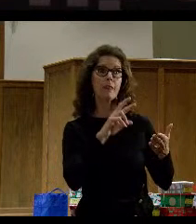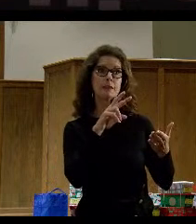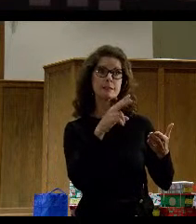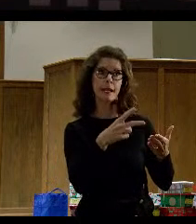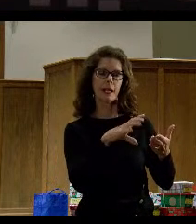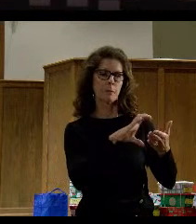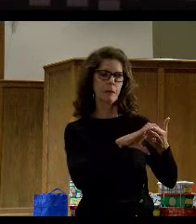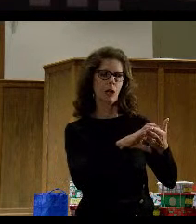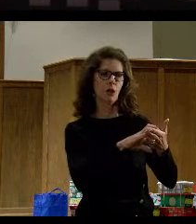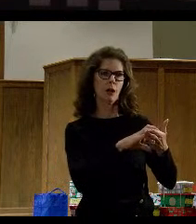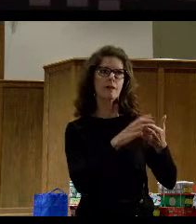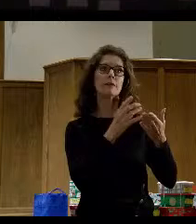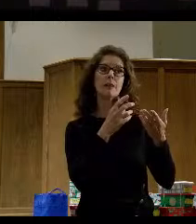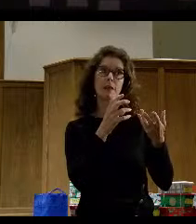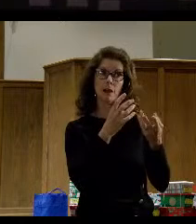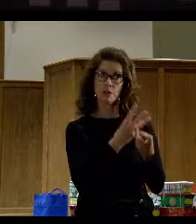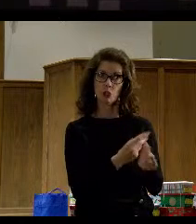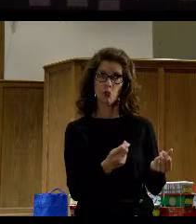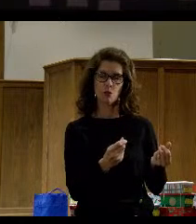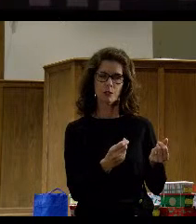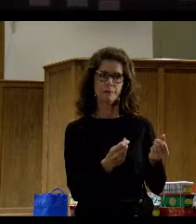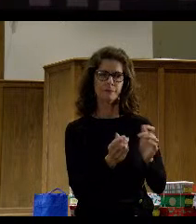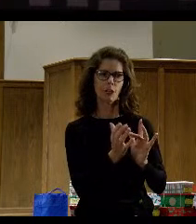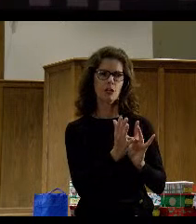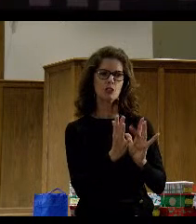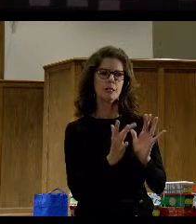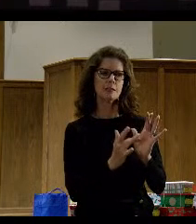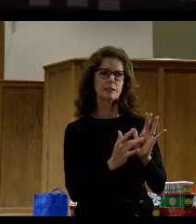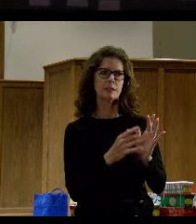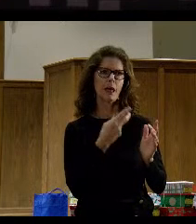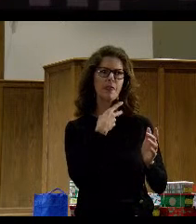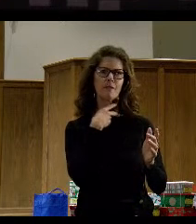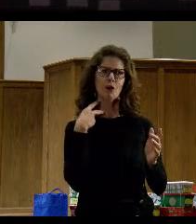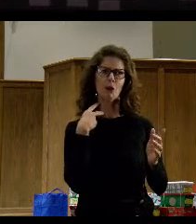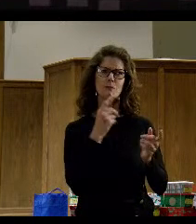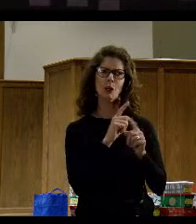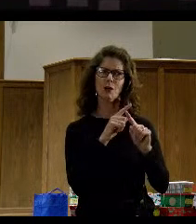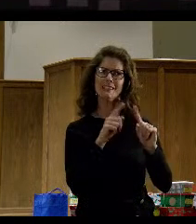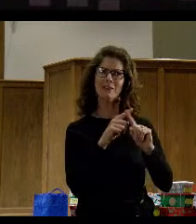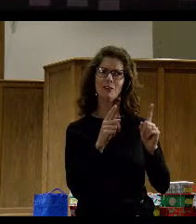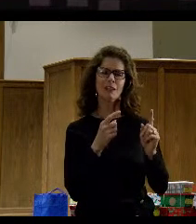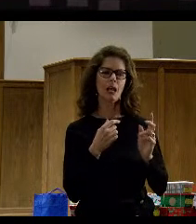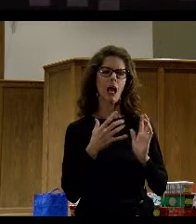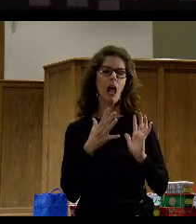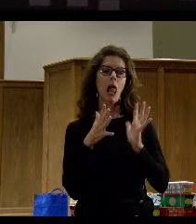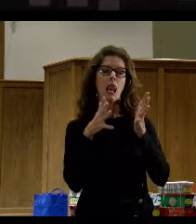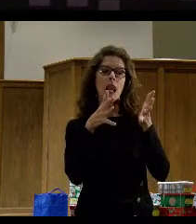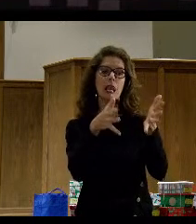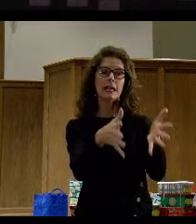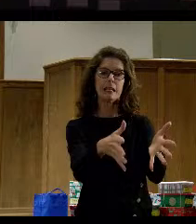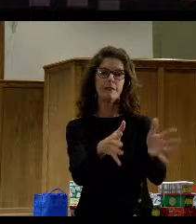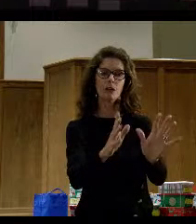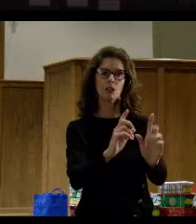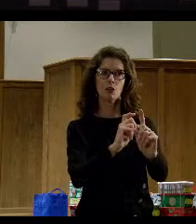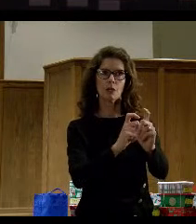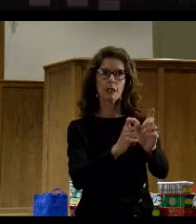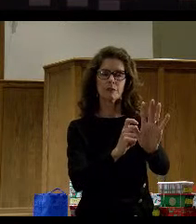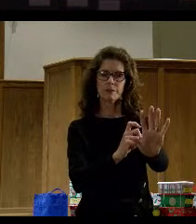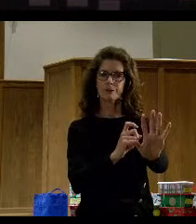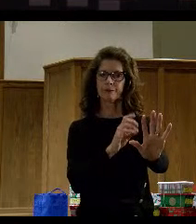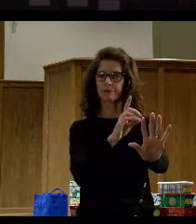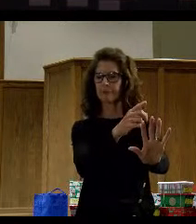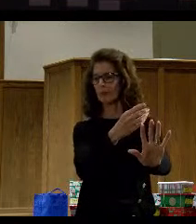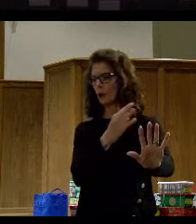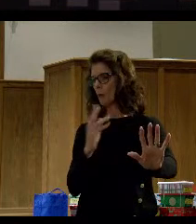Jesus is saying, do this instead. Notice the verbs in this paragraph. Leave your gift, go to your brother,